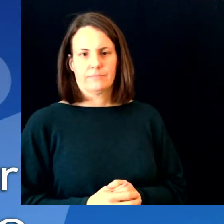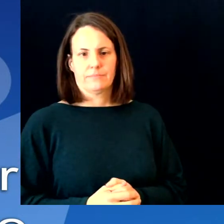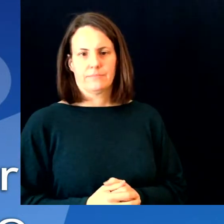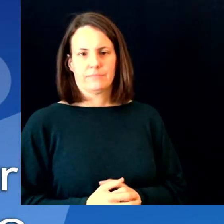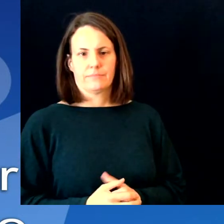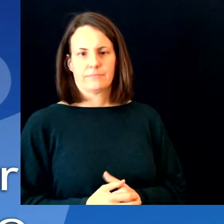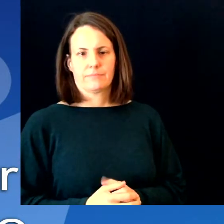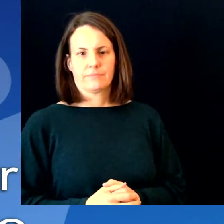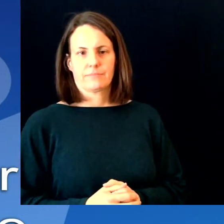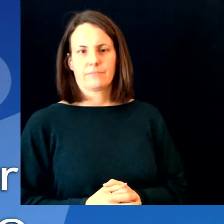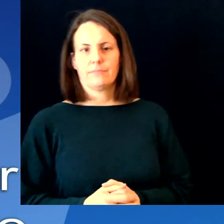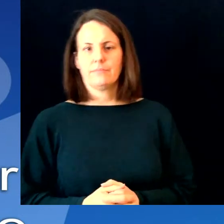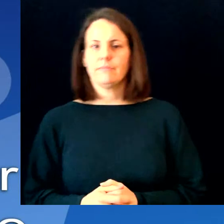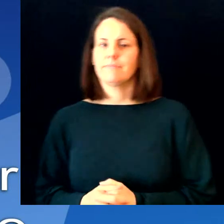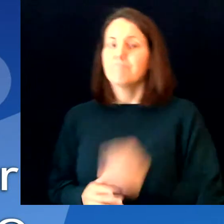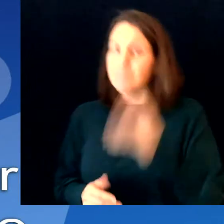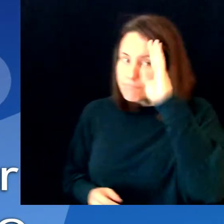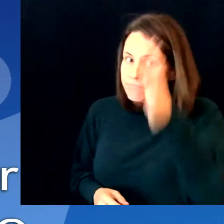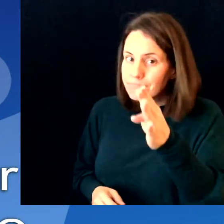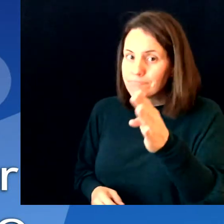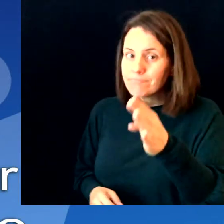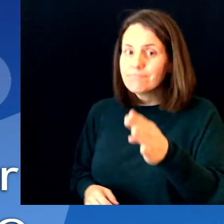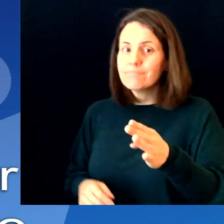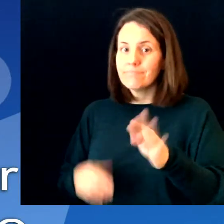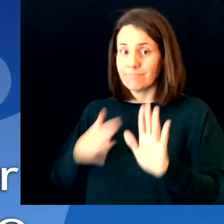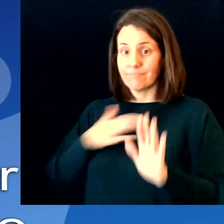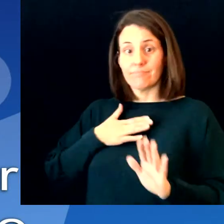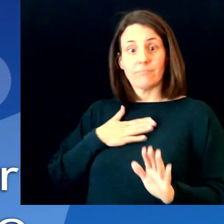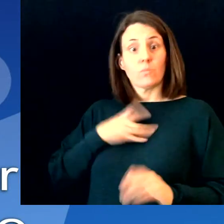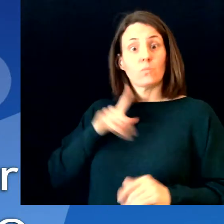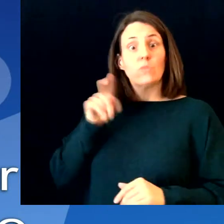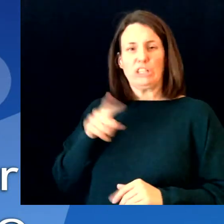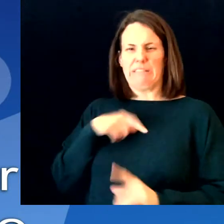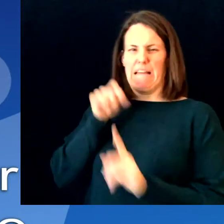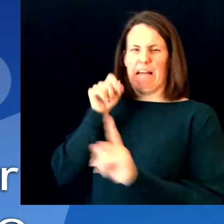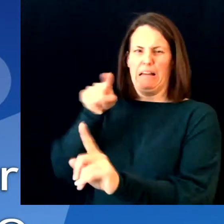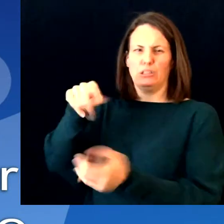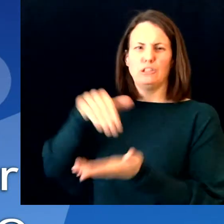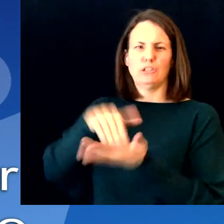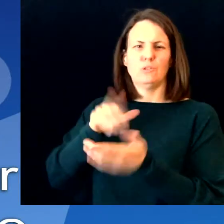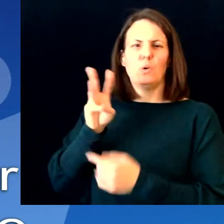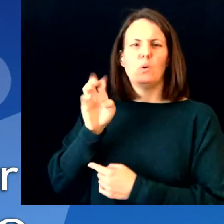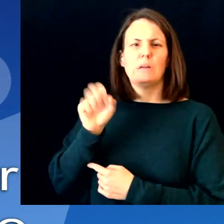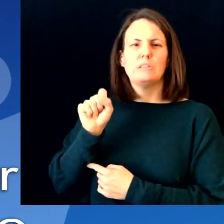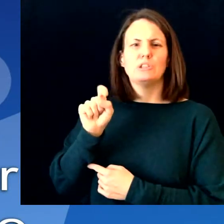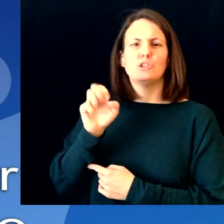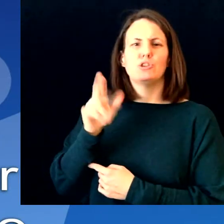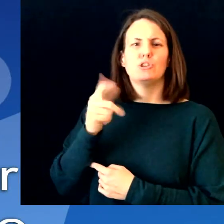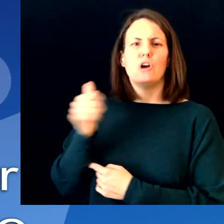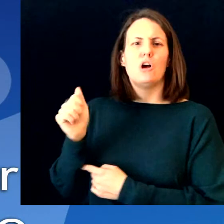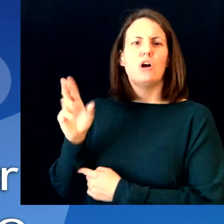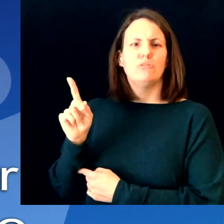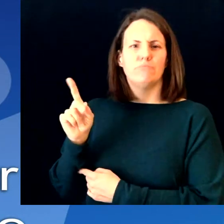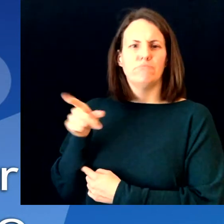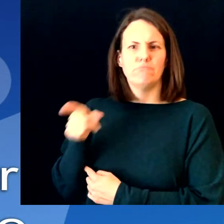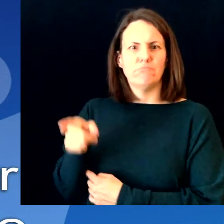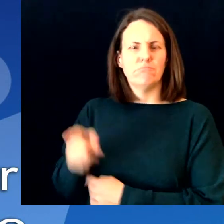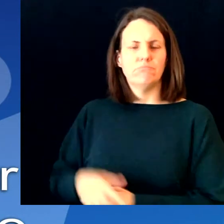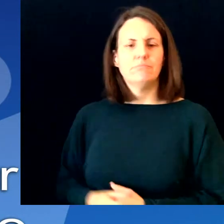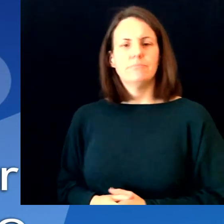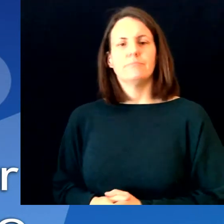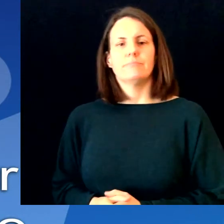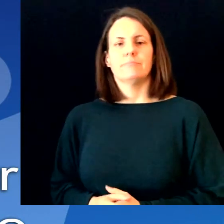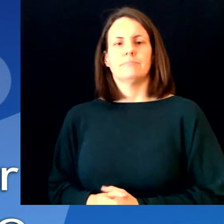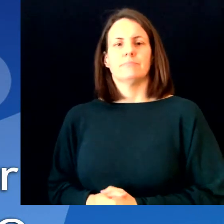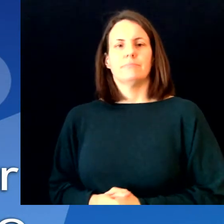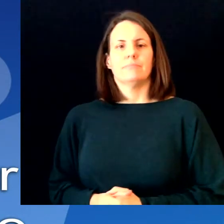Hello, this question is also for Dr. Westergaard. With the case numbers, the current case numbers affected